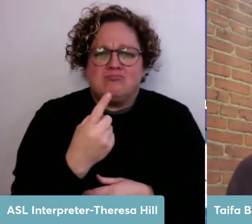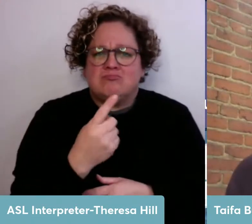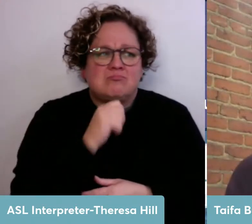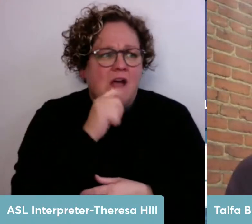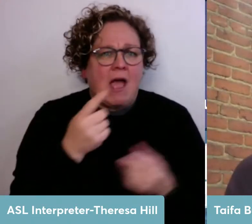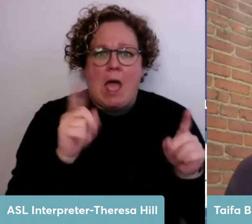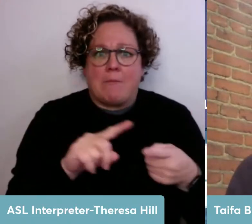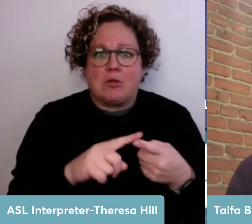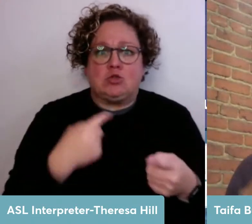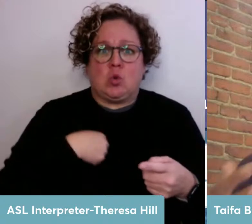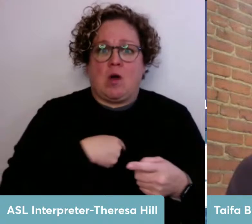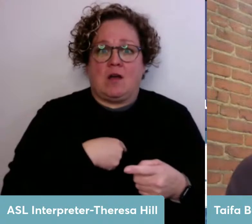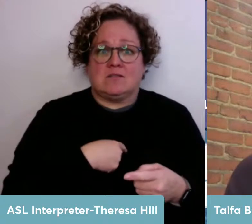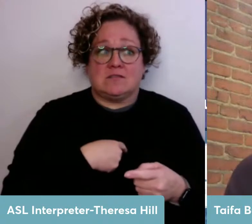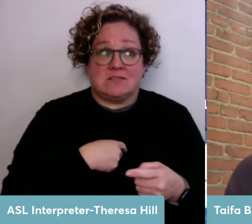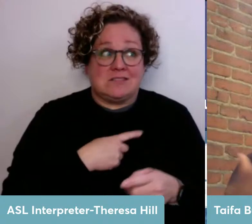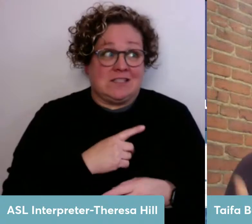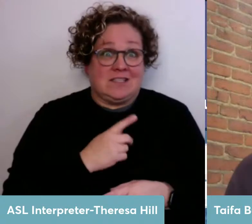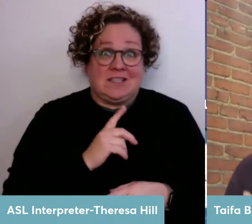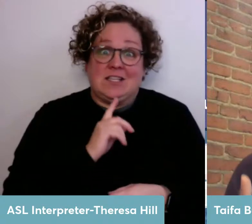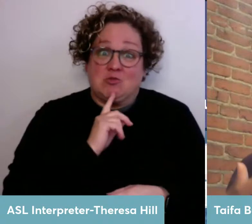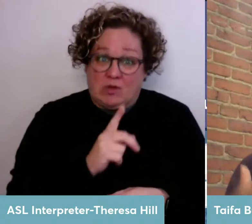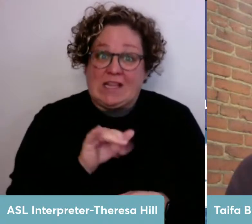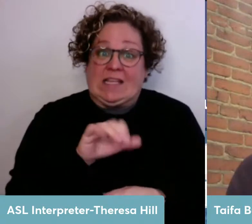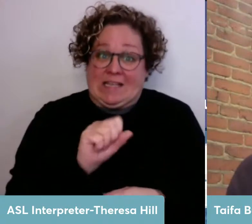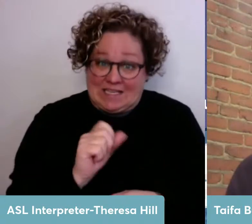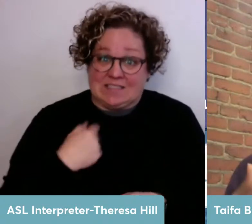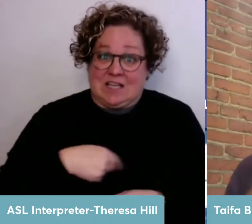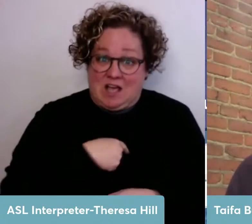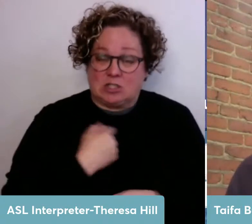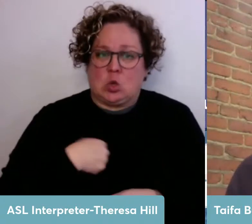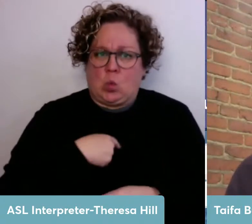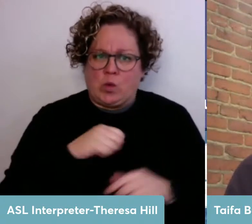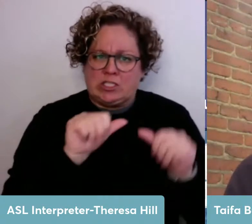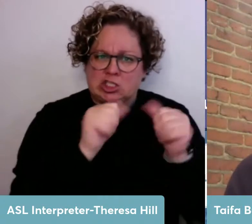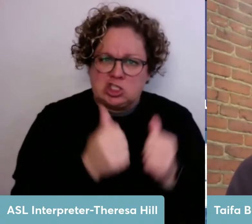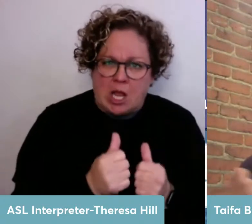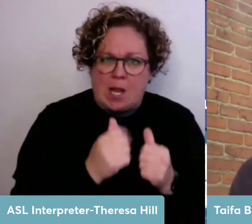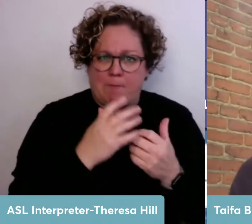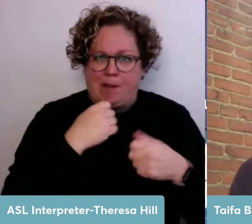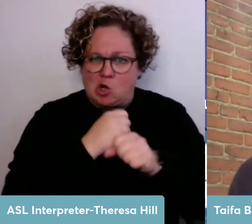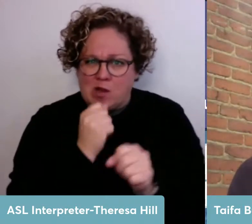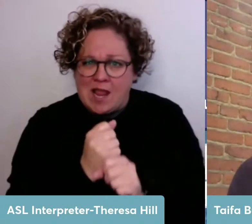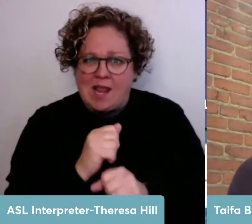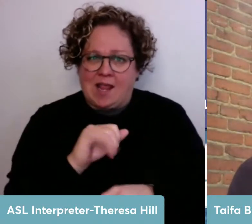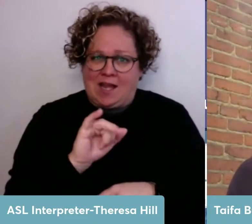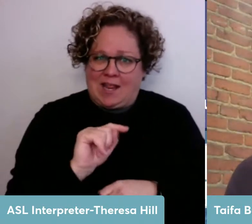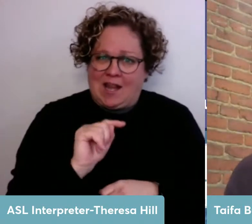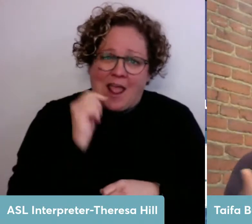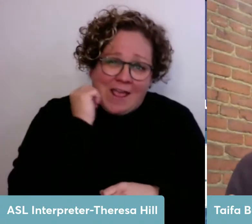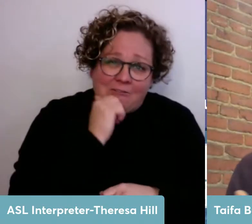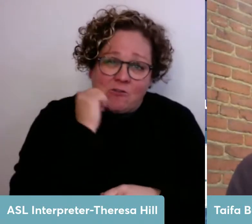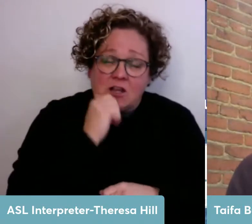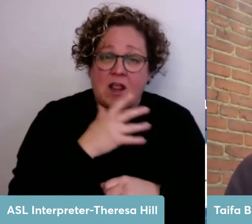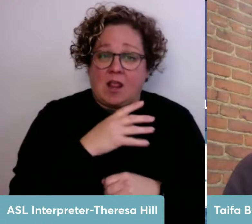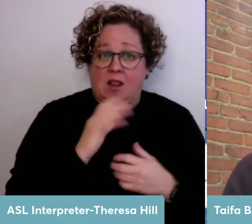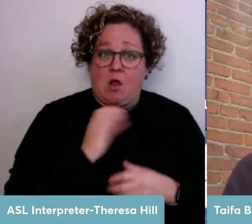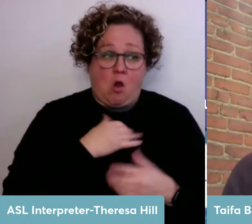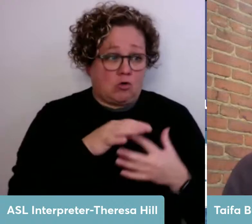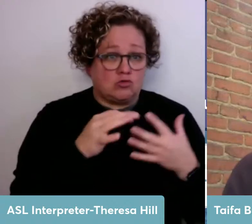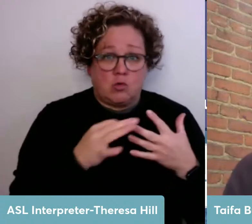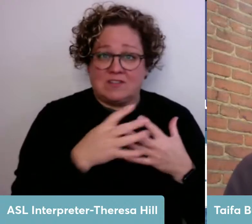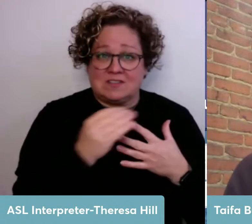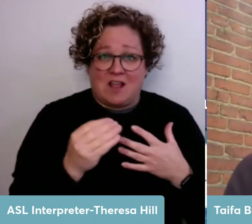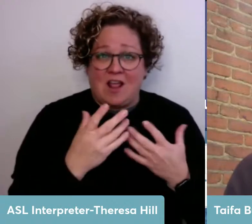We shape it and experience it every single day in the choices that we make and in the stark